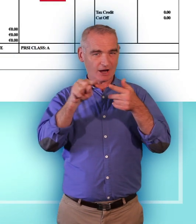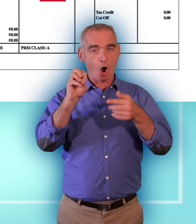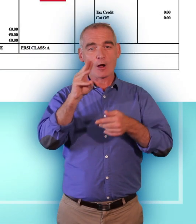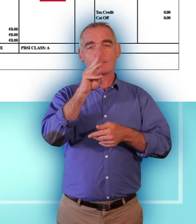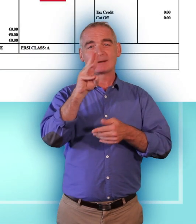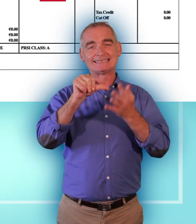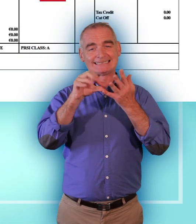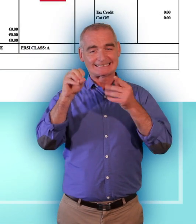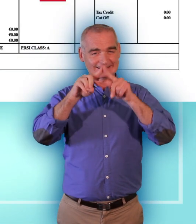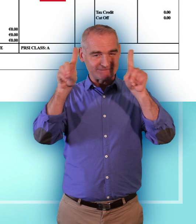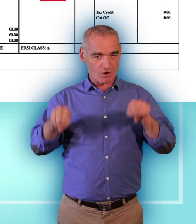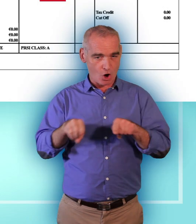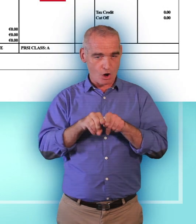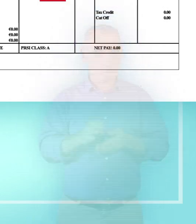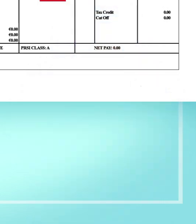P60 form.